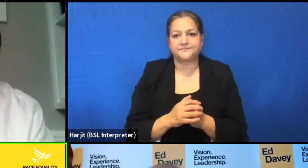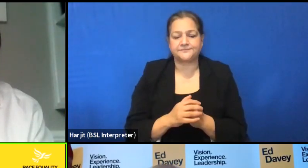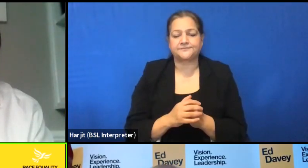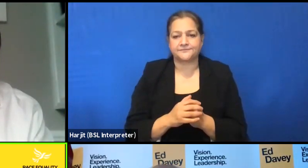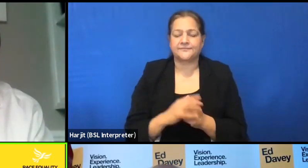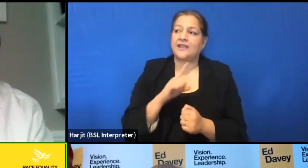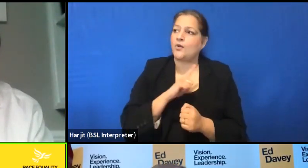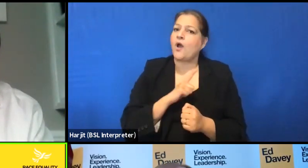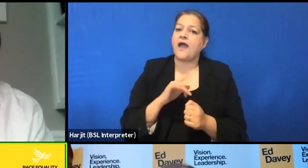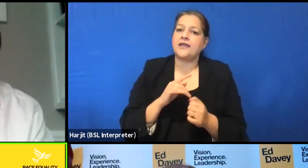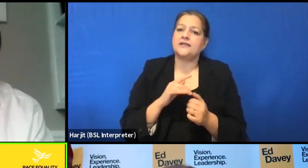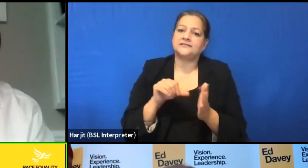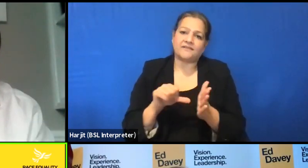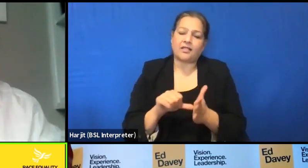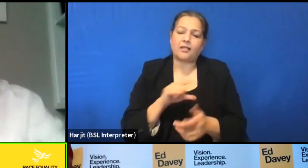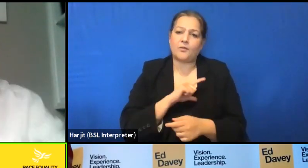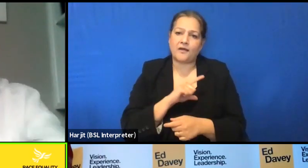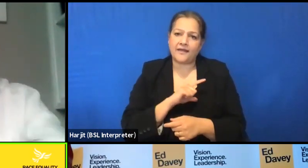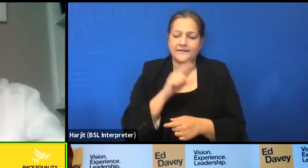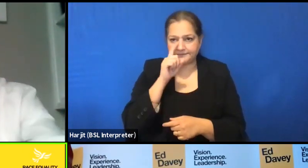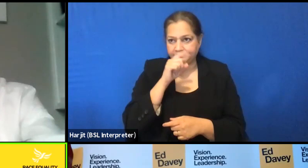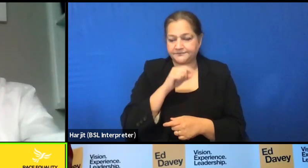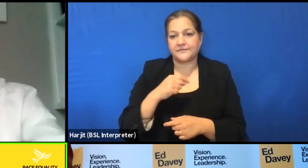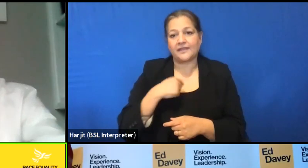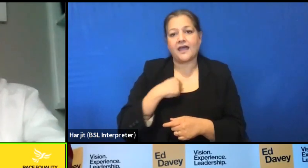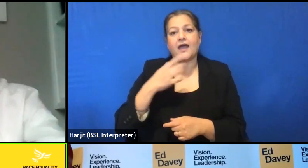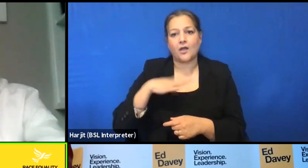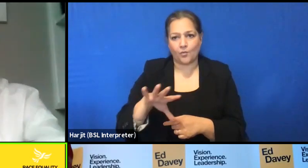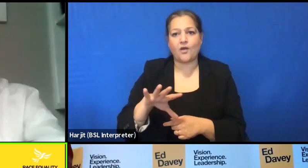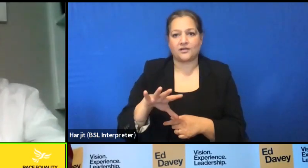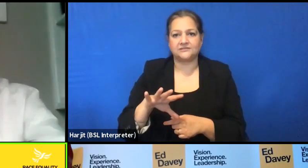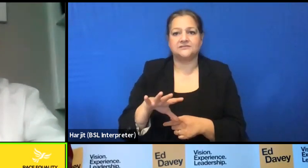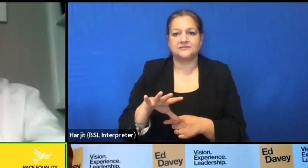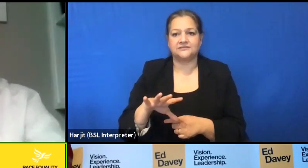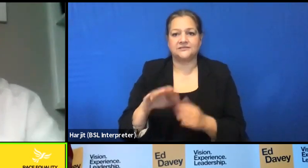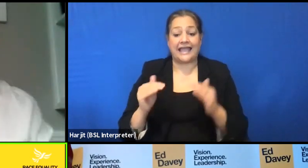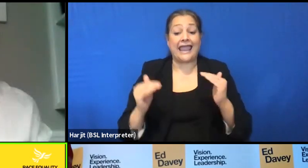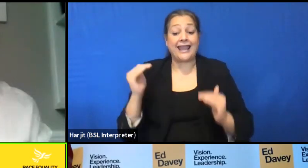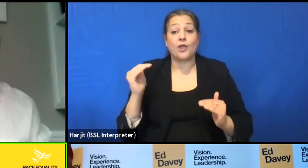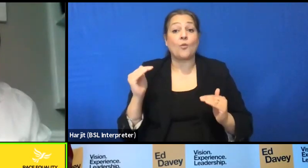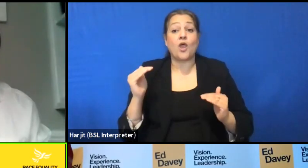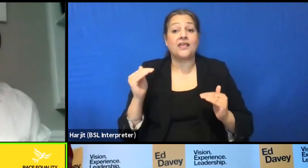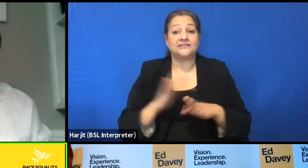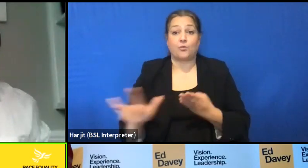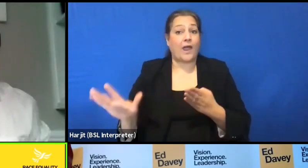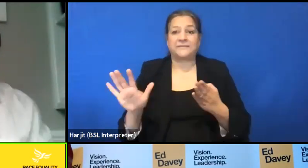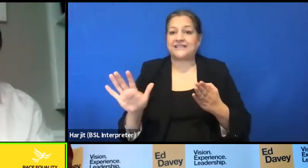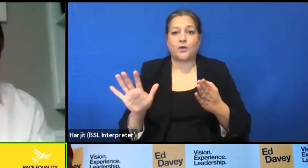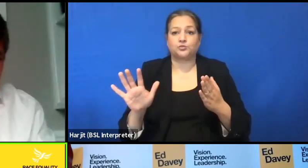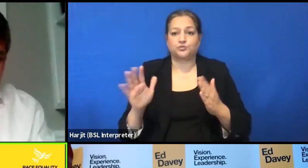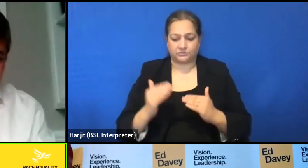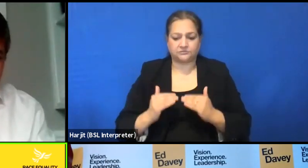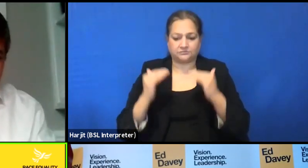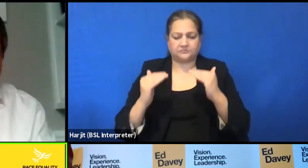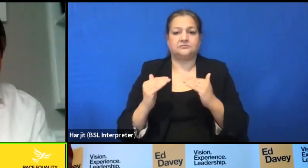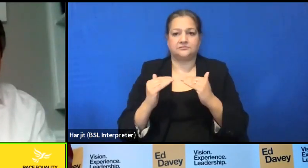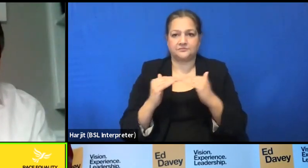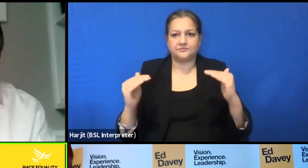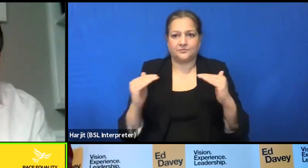difficult is because actually I want to see that kind of inequality wiped out from society in the first place, but actually it's